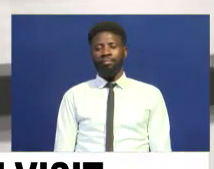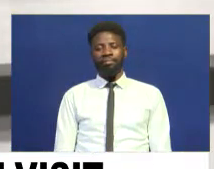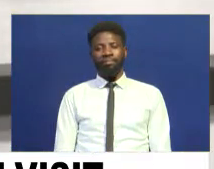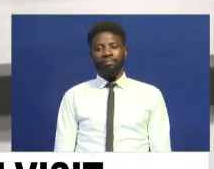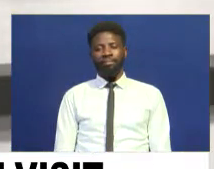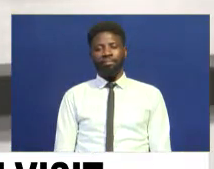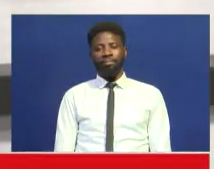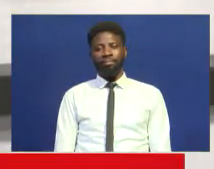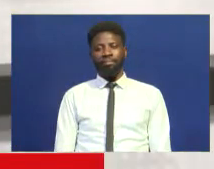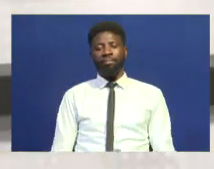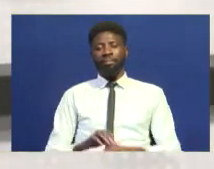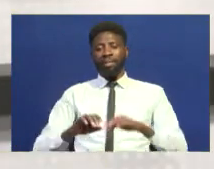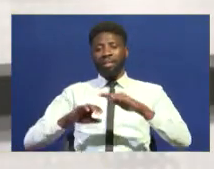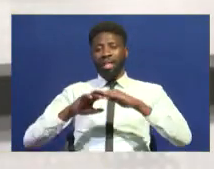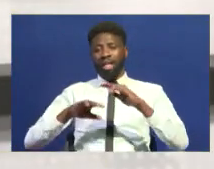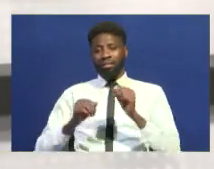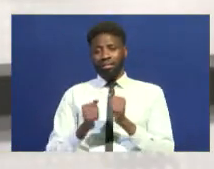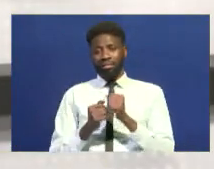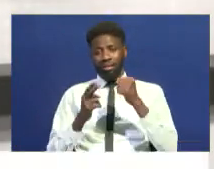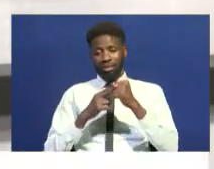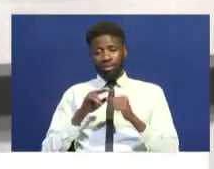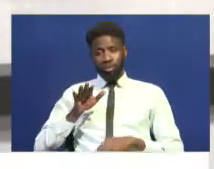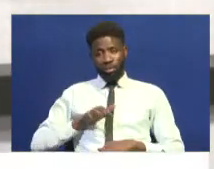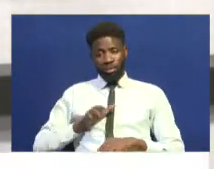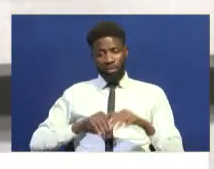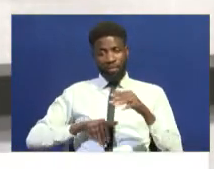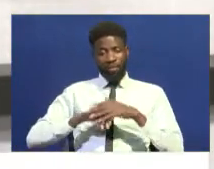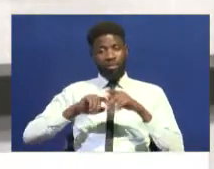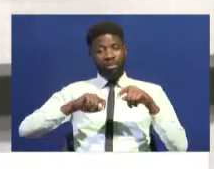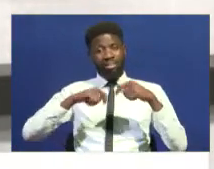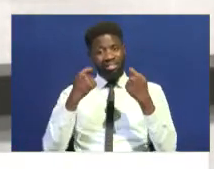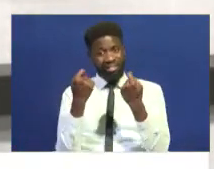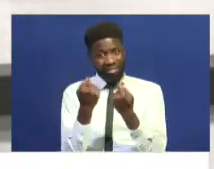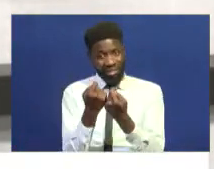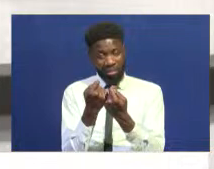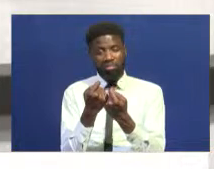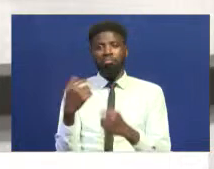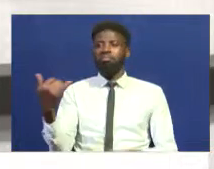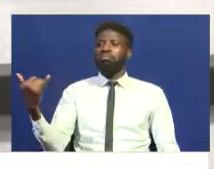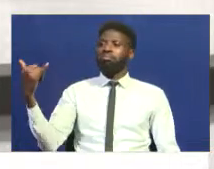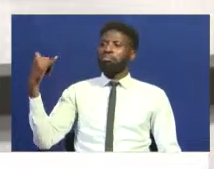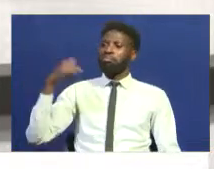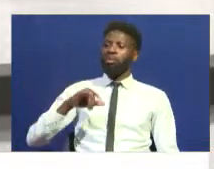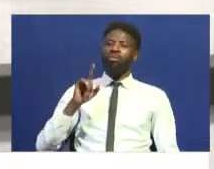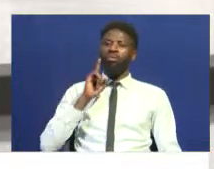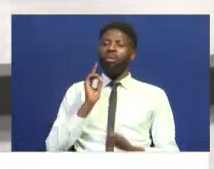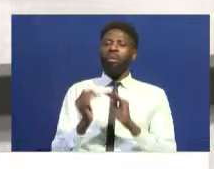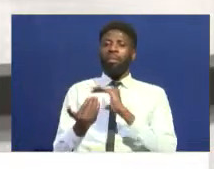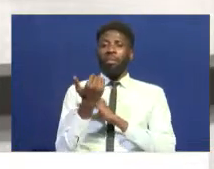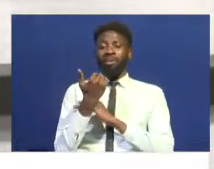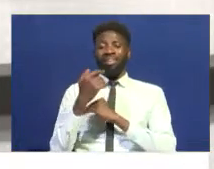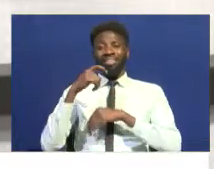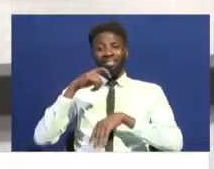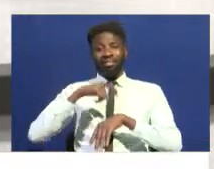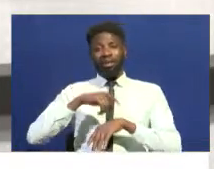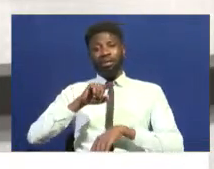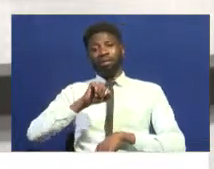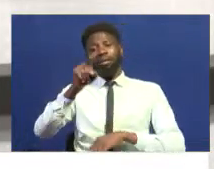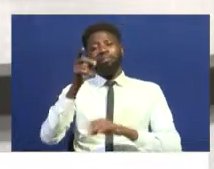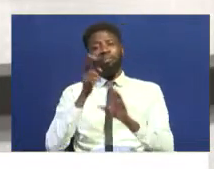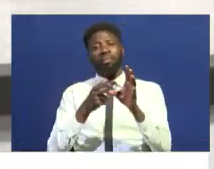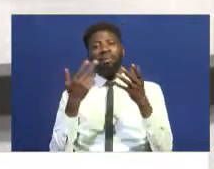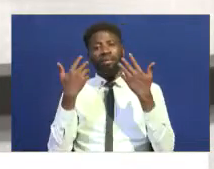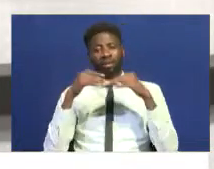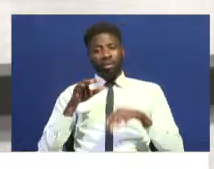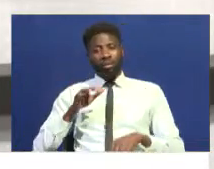Now, the National Under-17 Women's Soccer Team, the Junior Starlets, are expected back home tomorrow morning after making their historic debut at the FIFA Under-17 Women's World